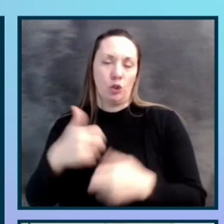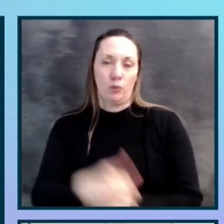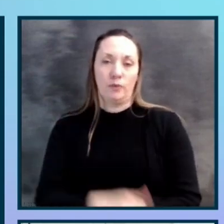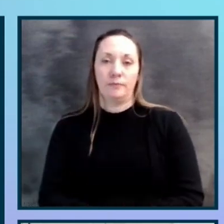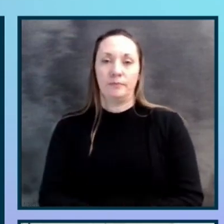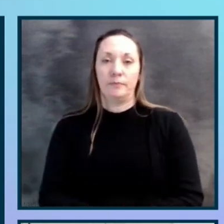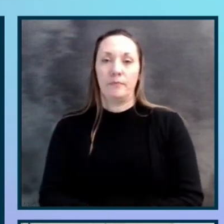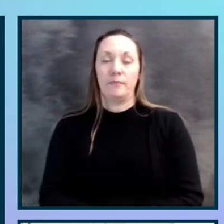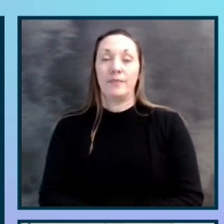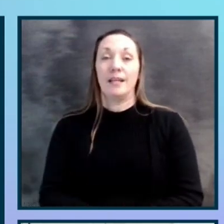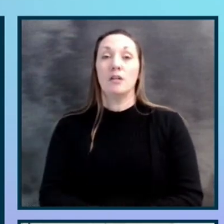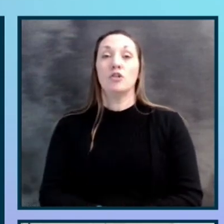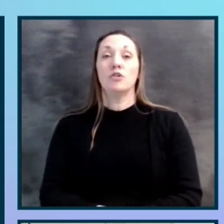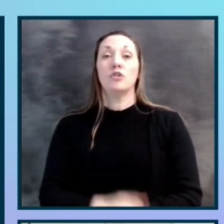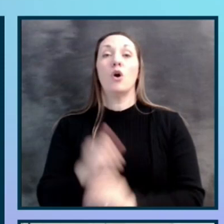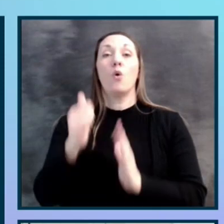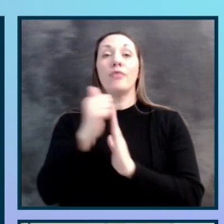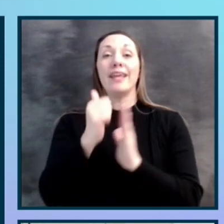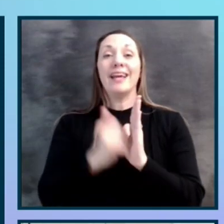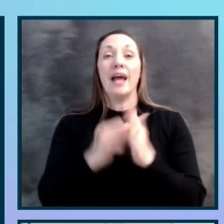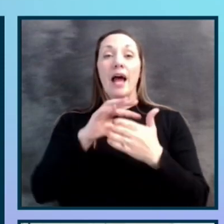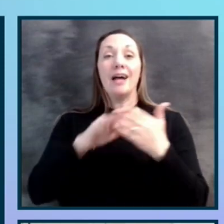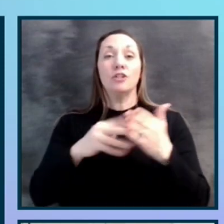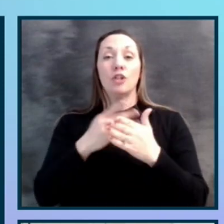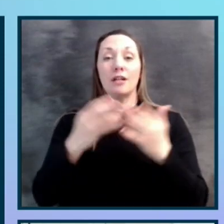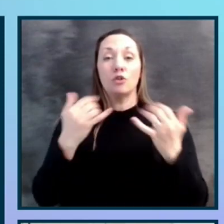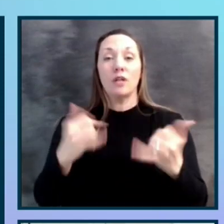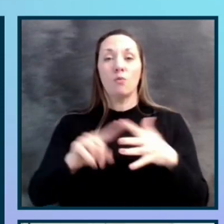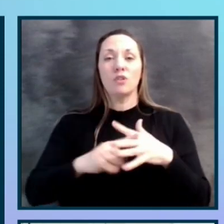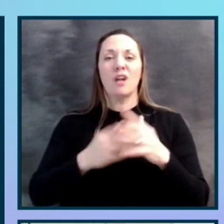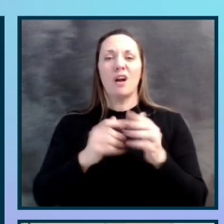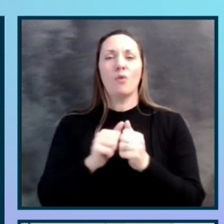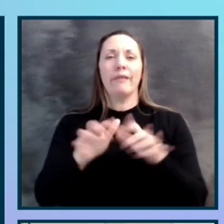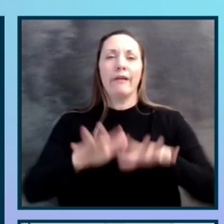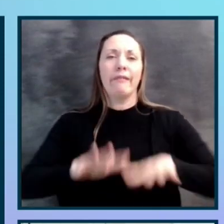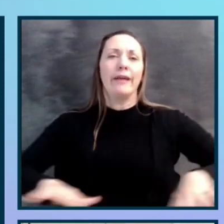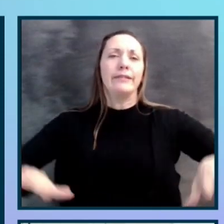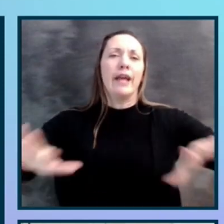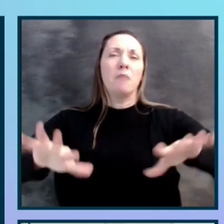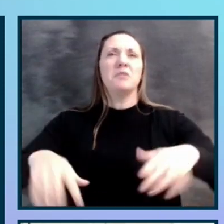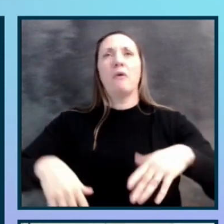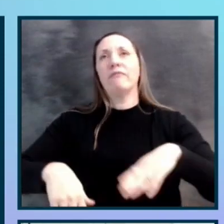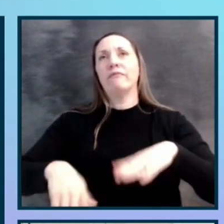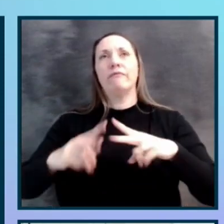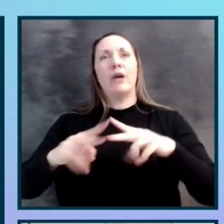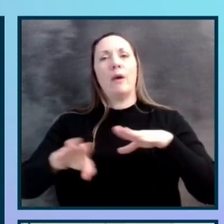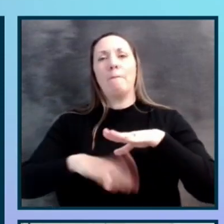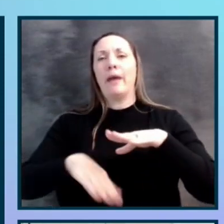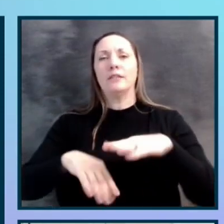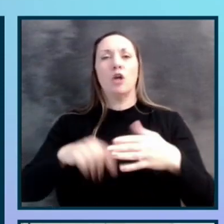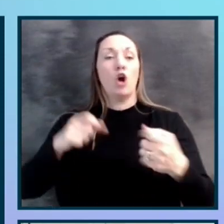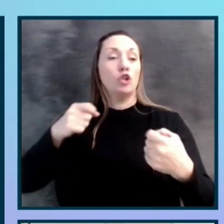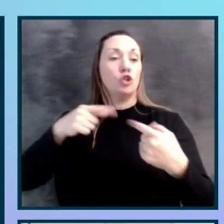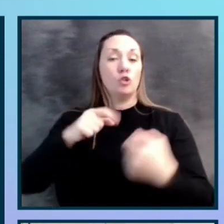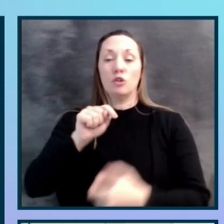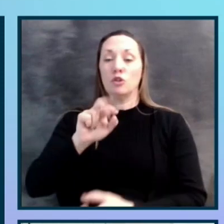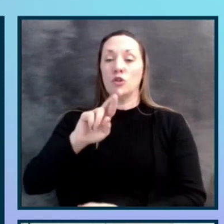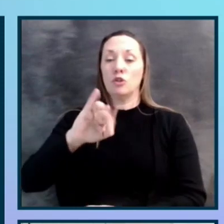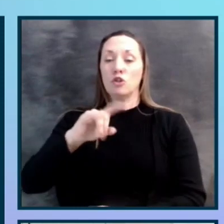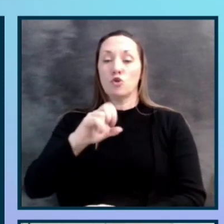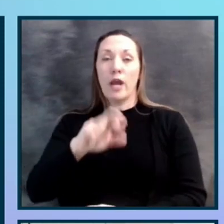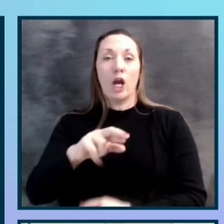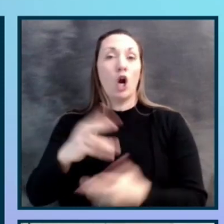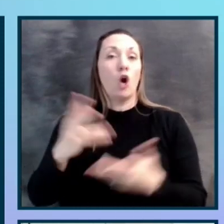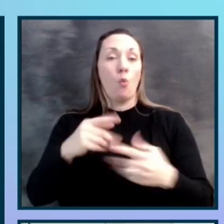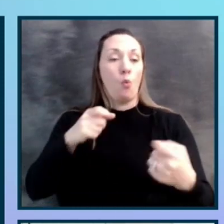So the agenda today is we're going to start with the landscape. So just very basically, what are triggers? What's the trigger warning